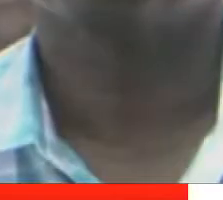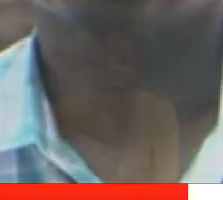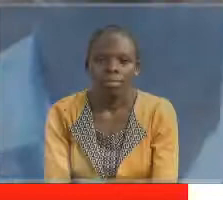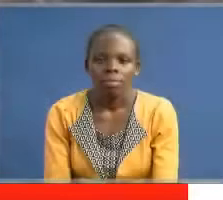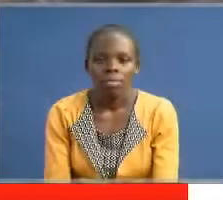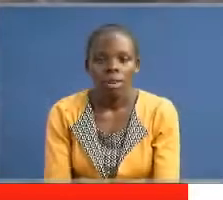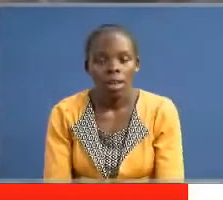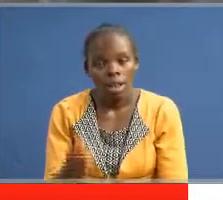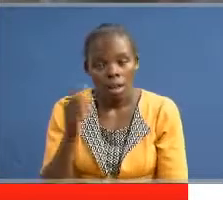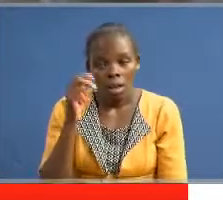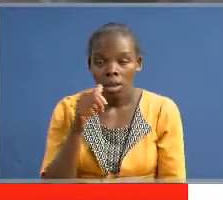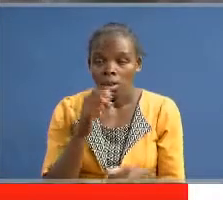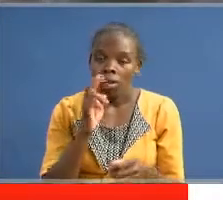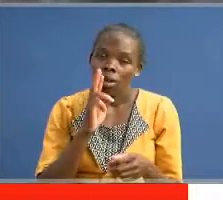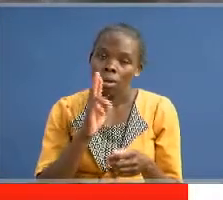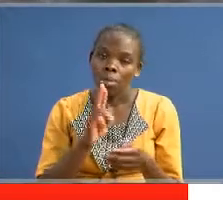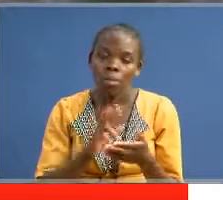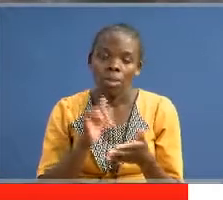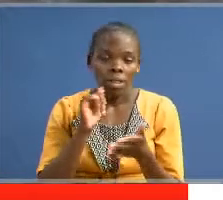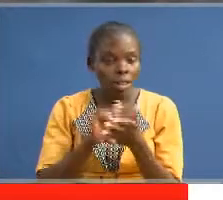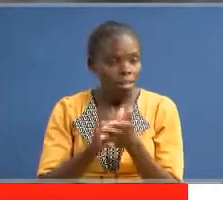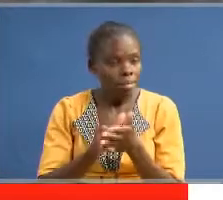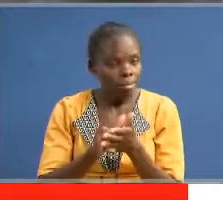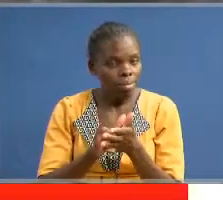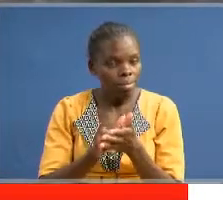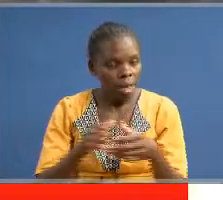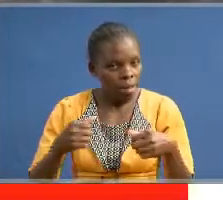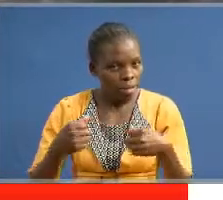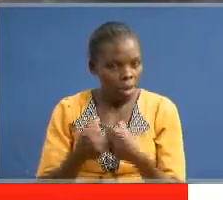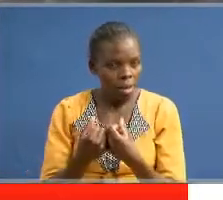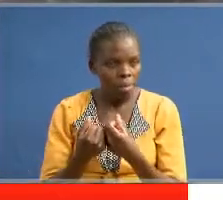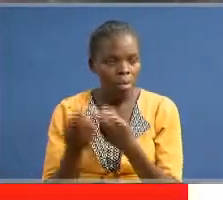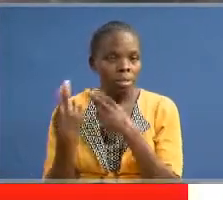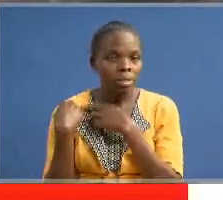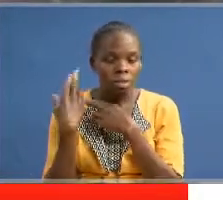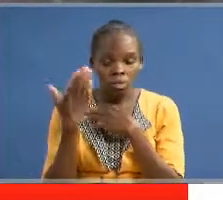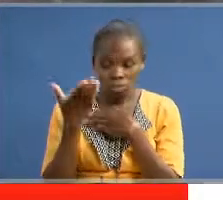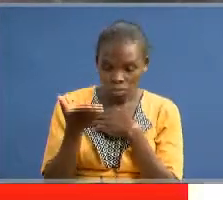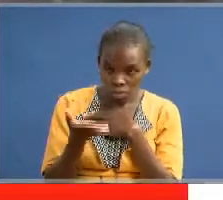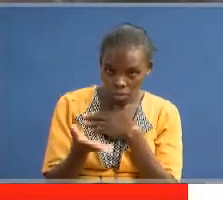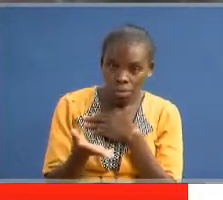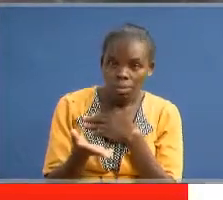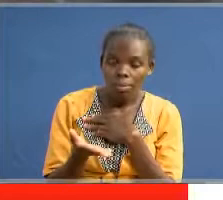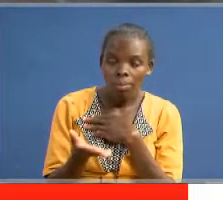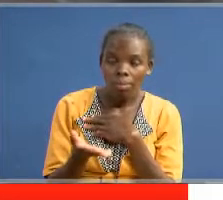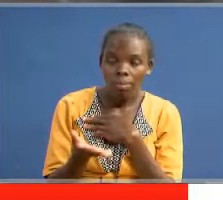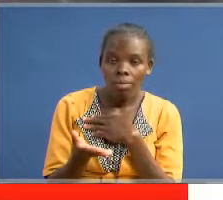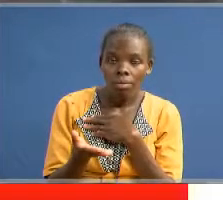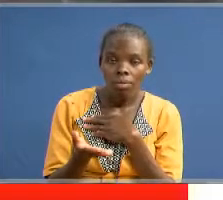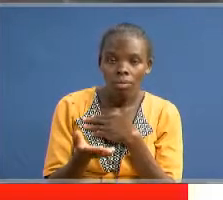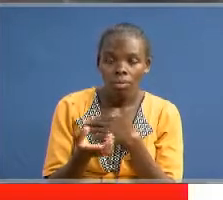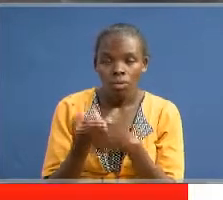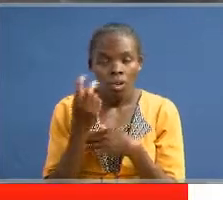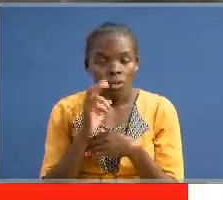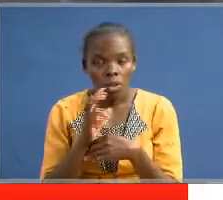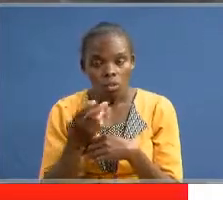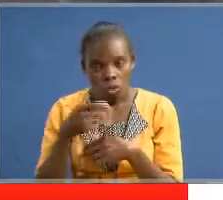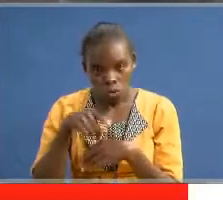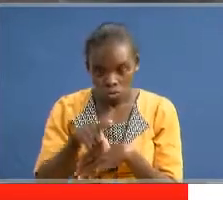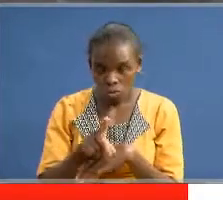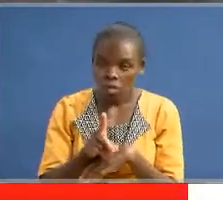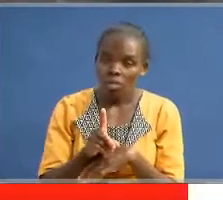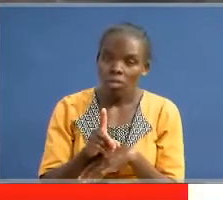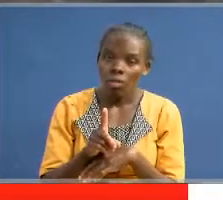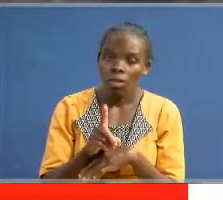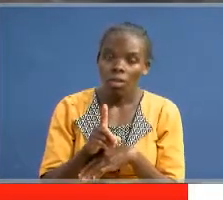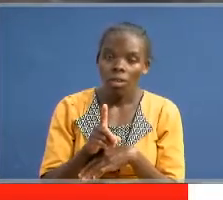I can report that there is a lot that has happened since we were here. You can witness for yourself.